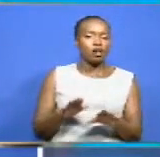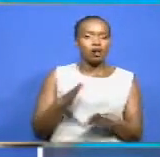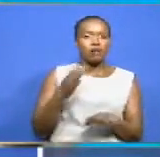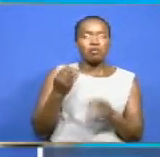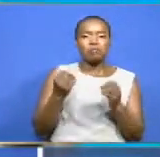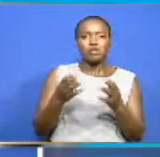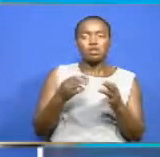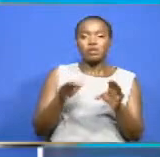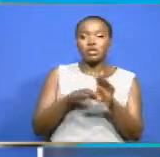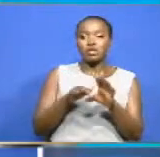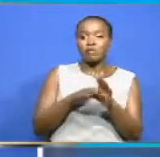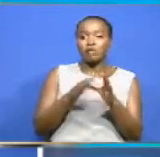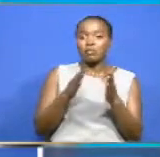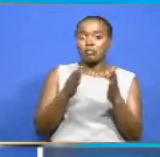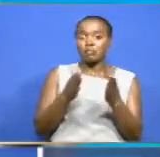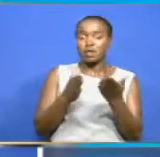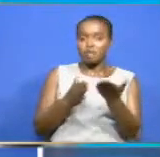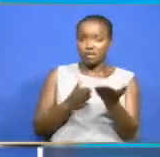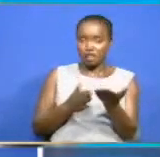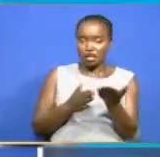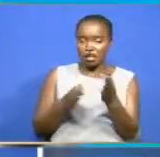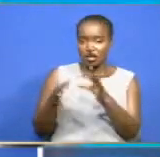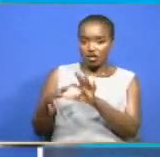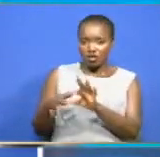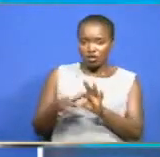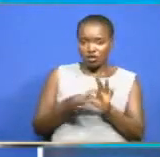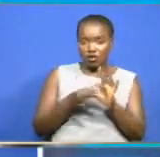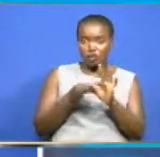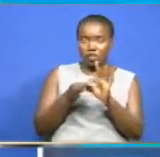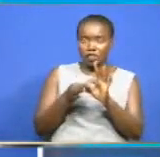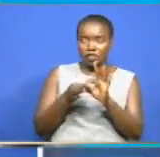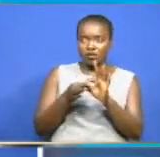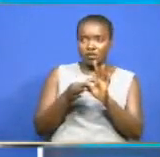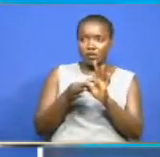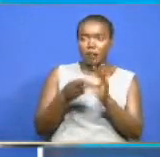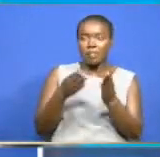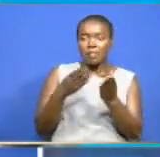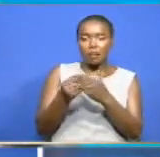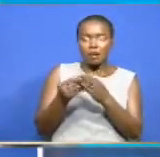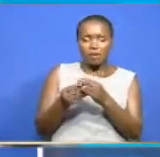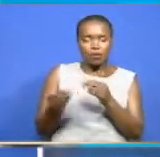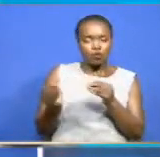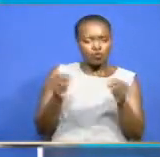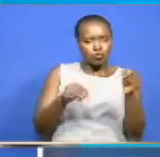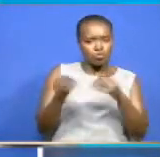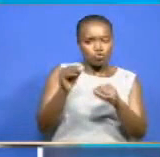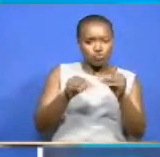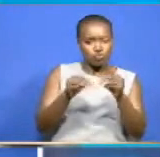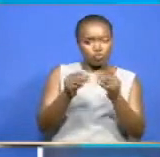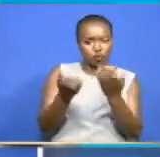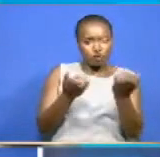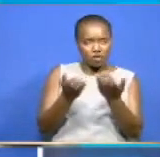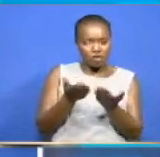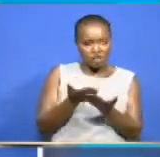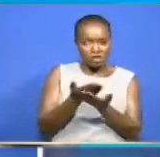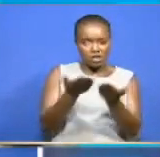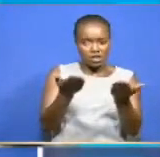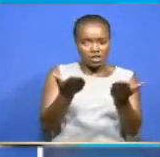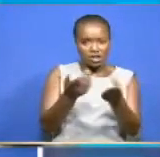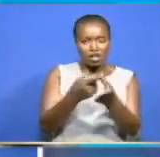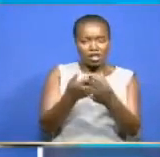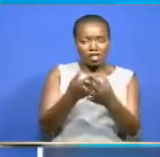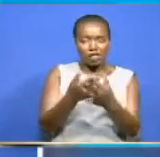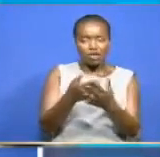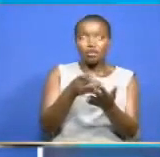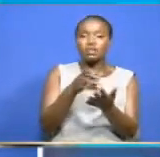many of the members of cooperatives pool their money into cooperatives to run their businesses. And we still have a